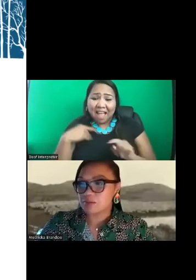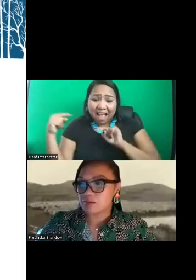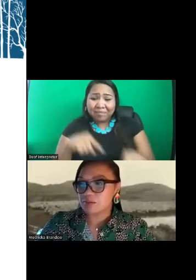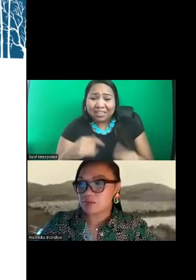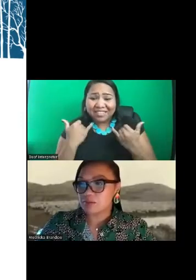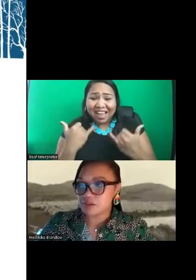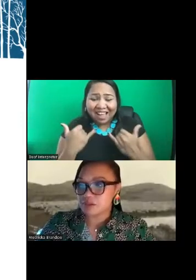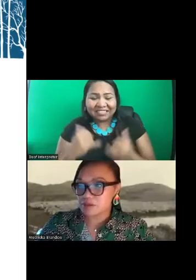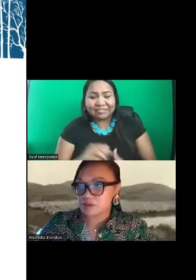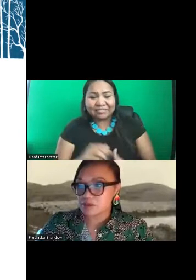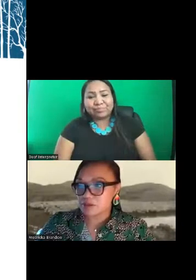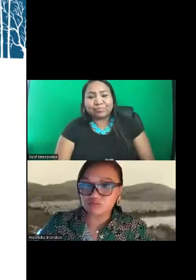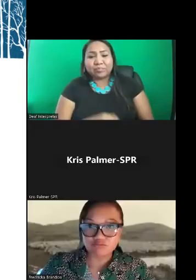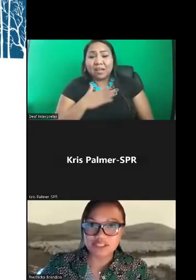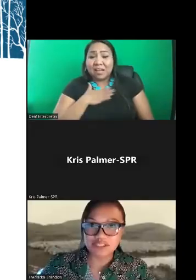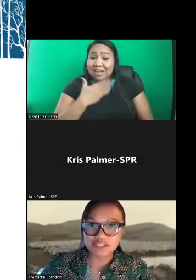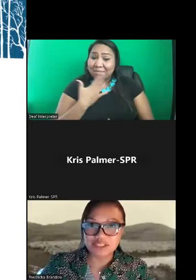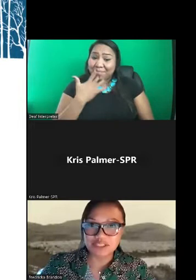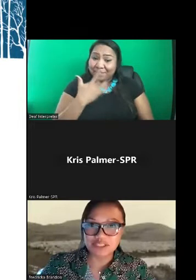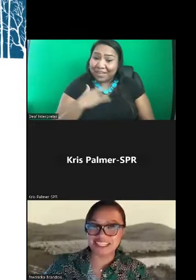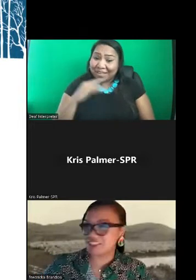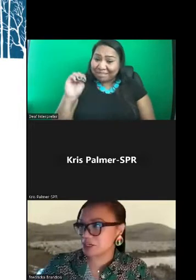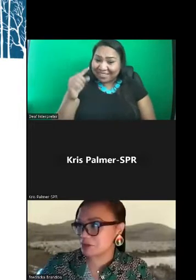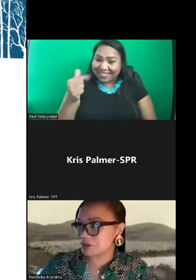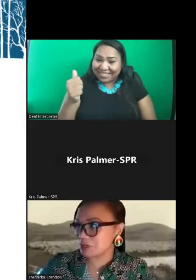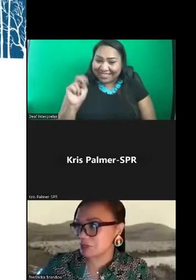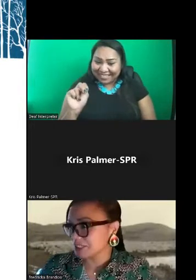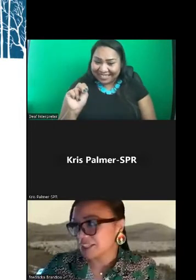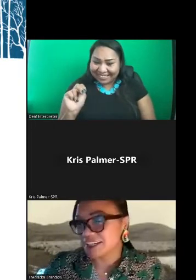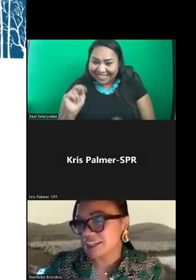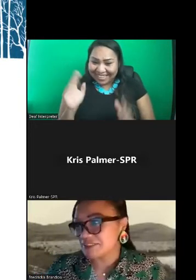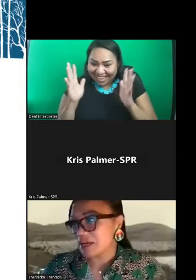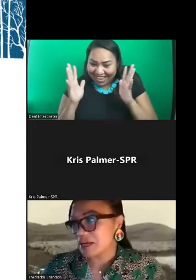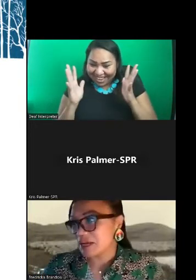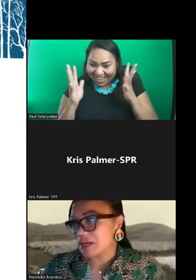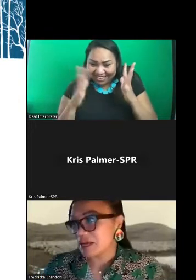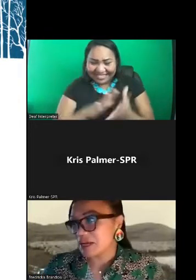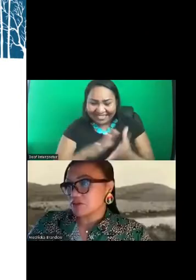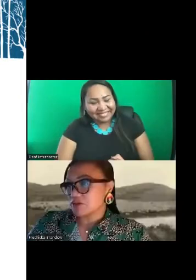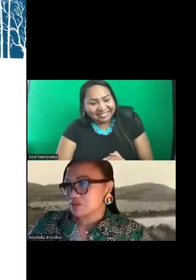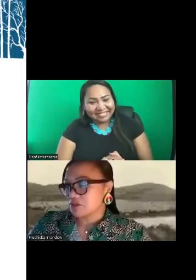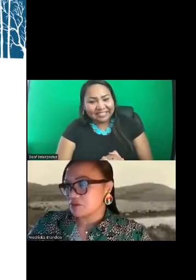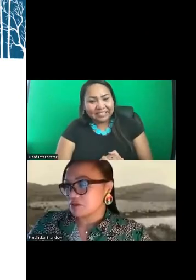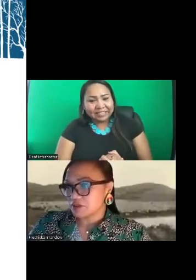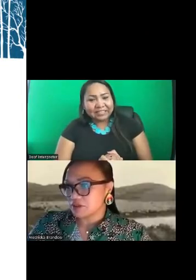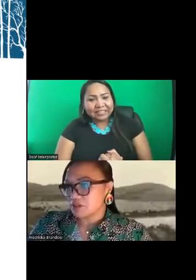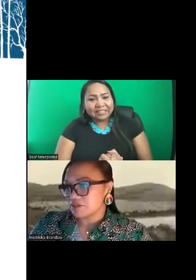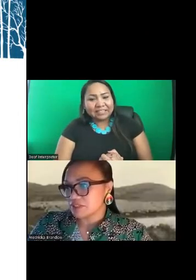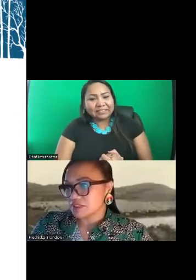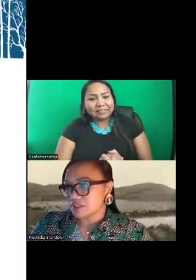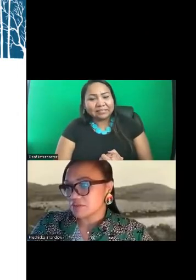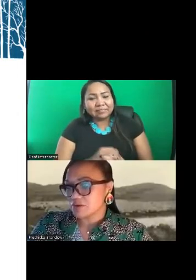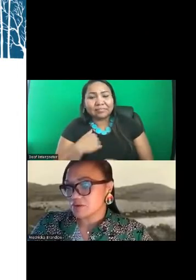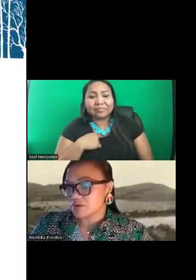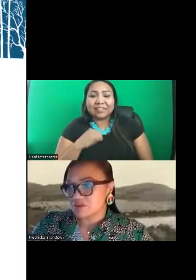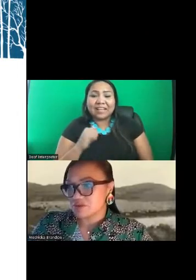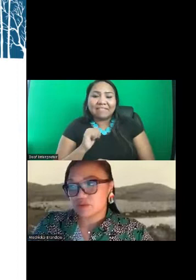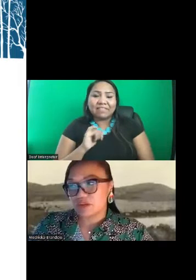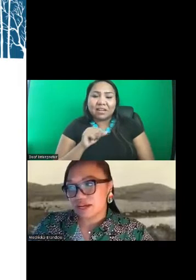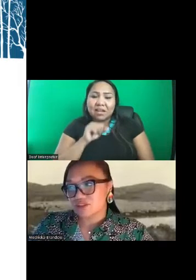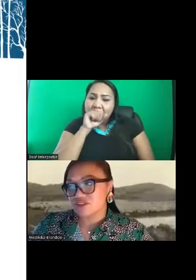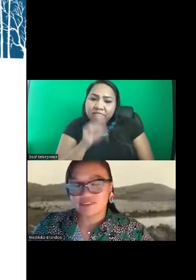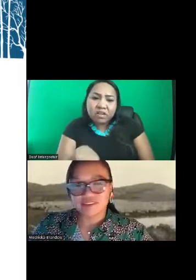Happy birthday, Megan. Shout out. And then I also love all of the emojis